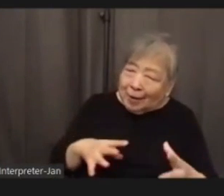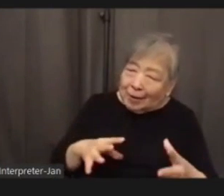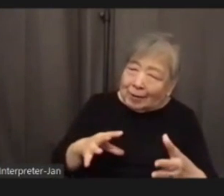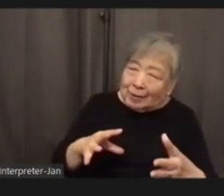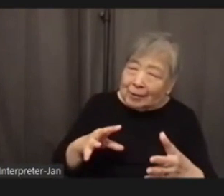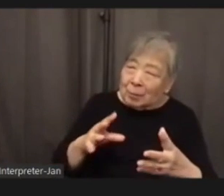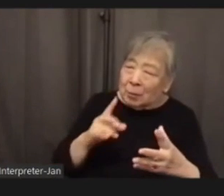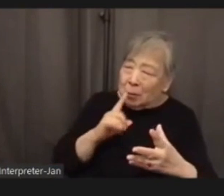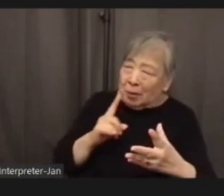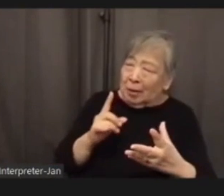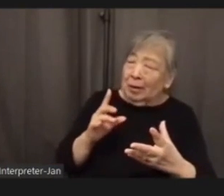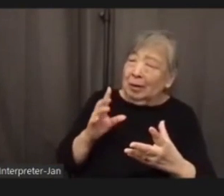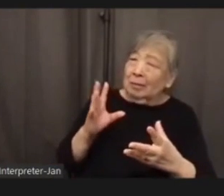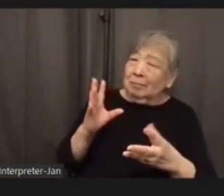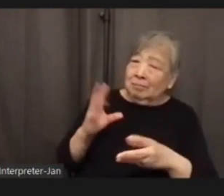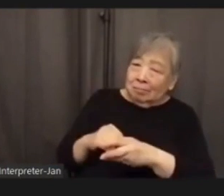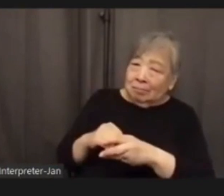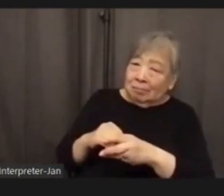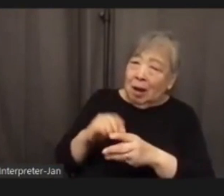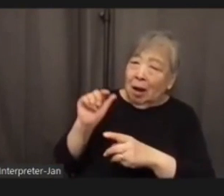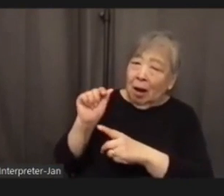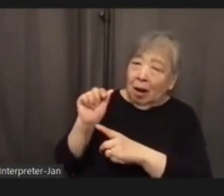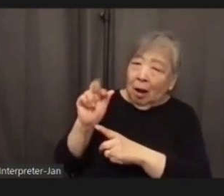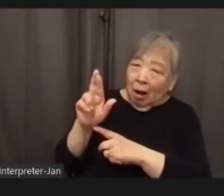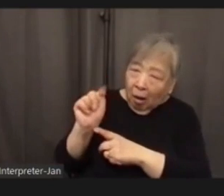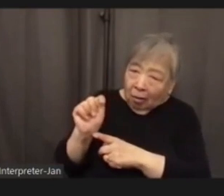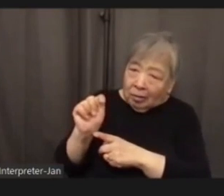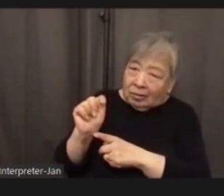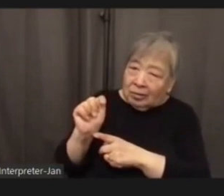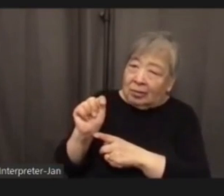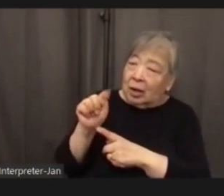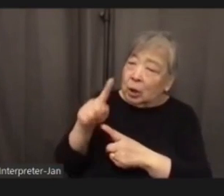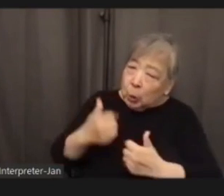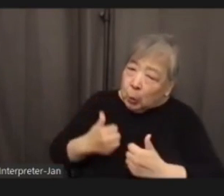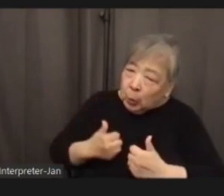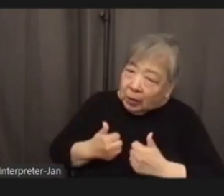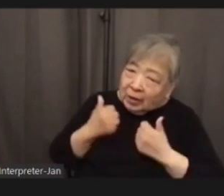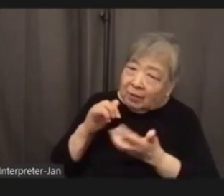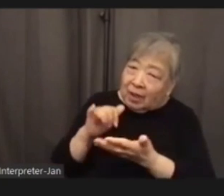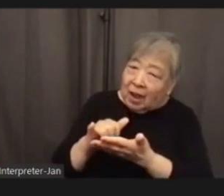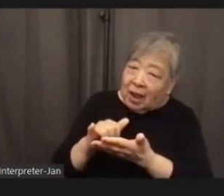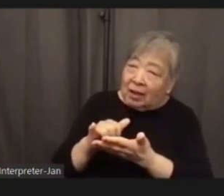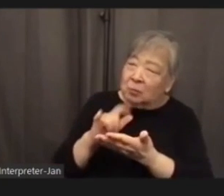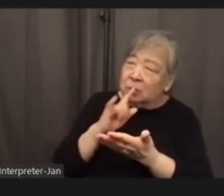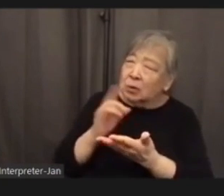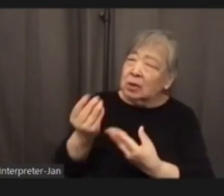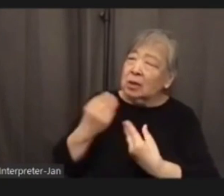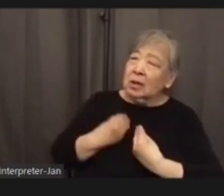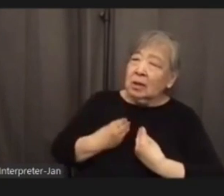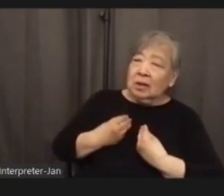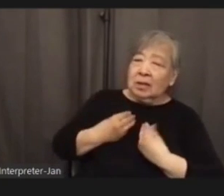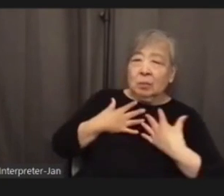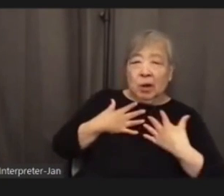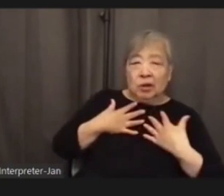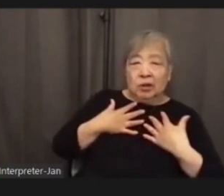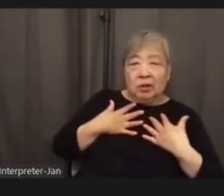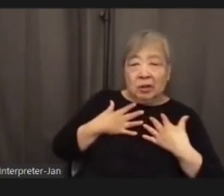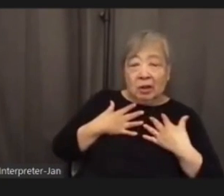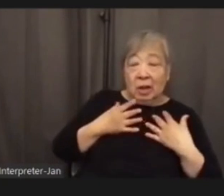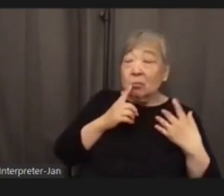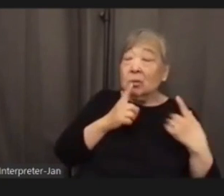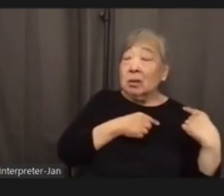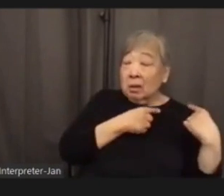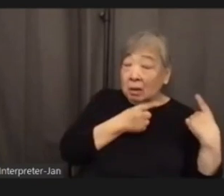there is an art. You live it. And that was so inspirational. It has been